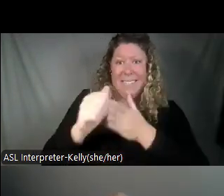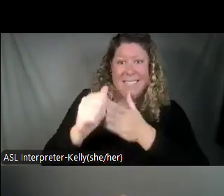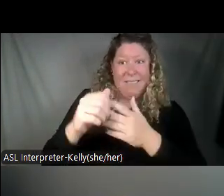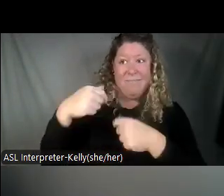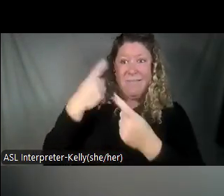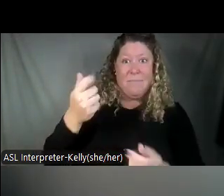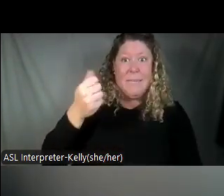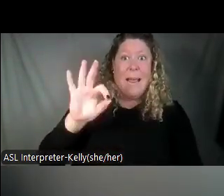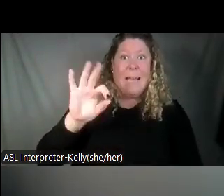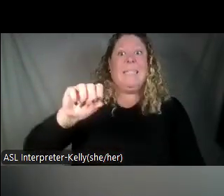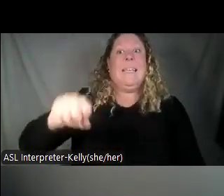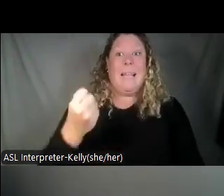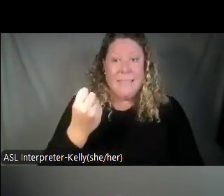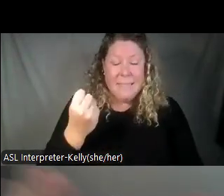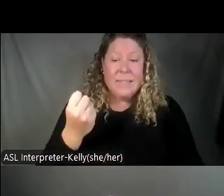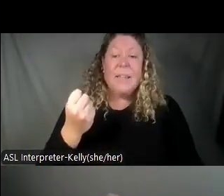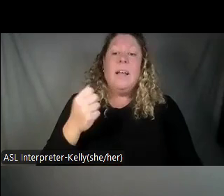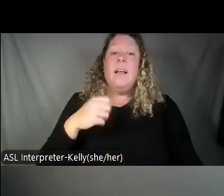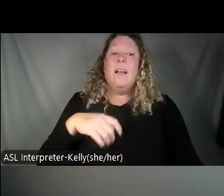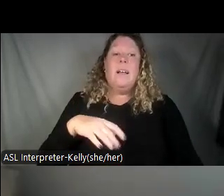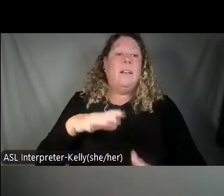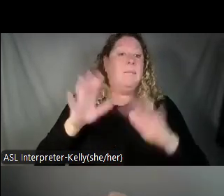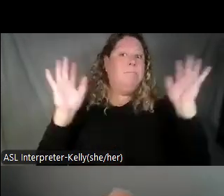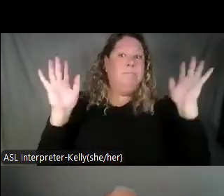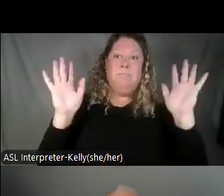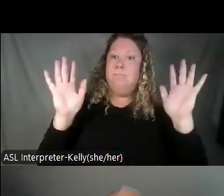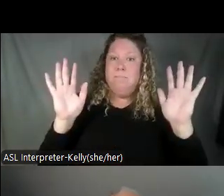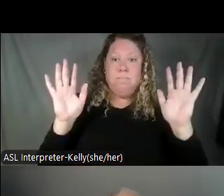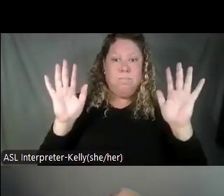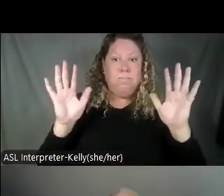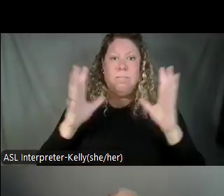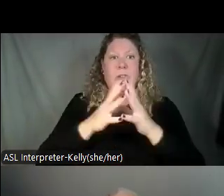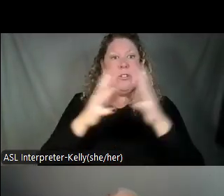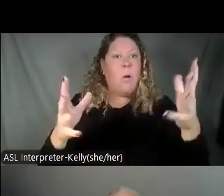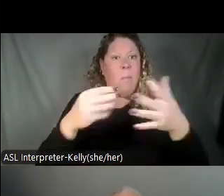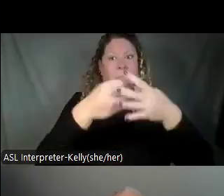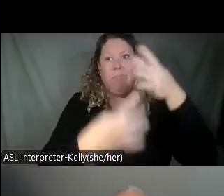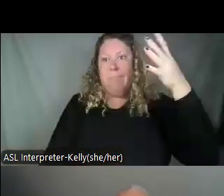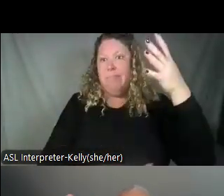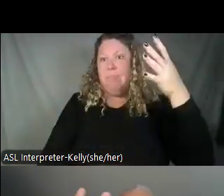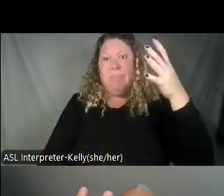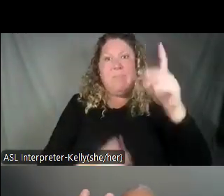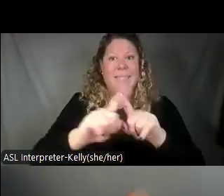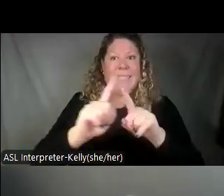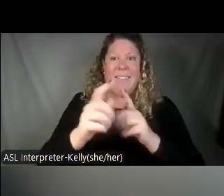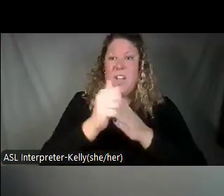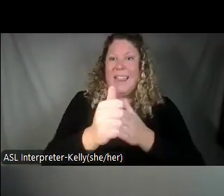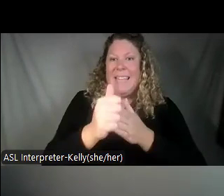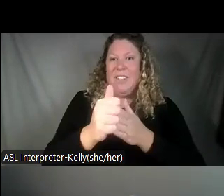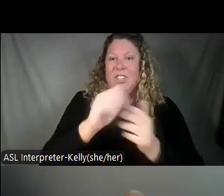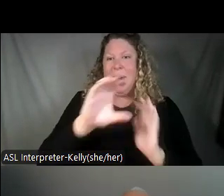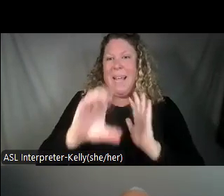90s, and there's a whole palette of leadership traits. I'm going to focus on 5